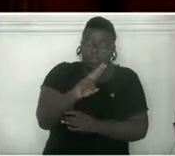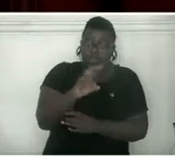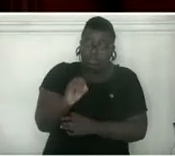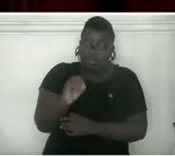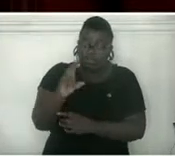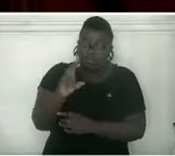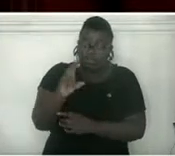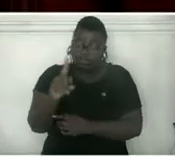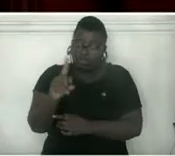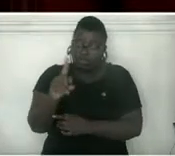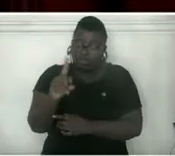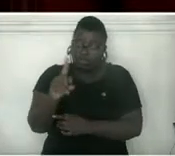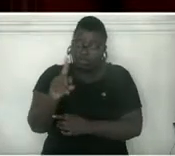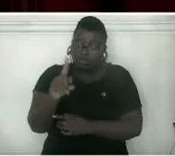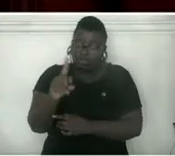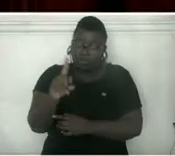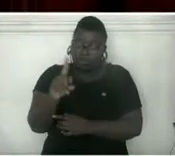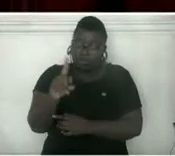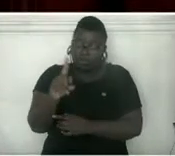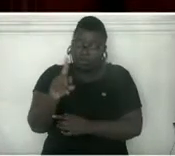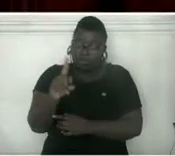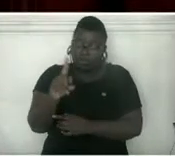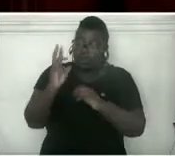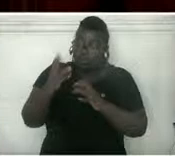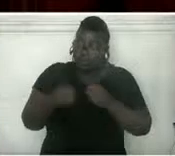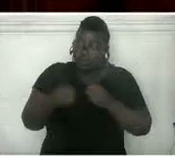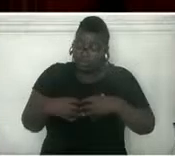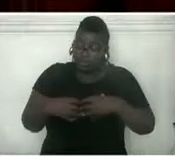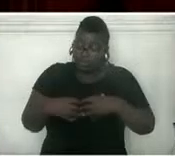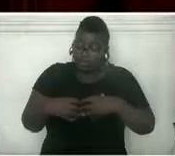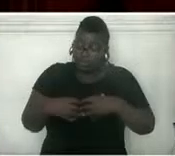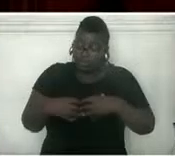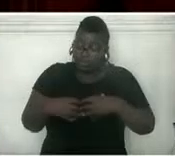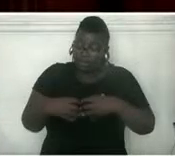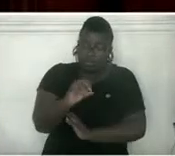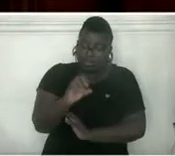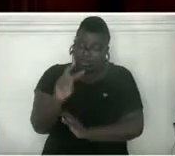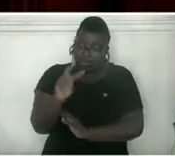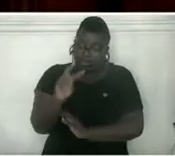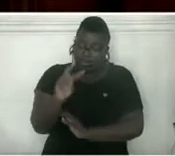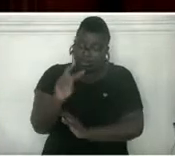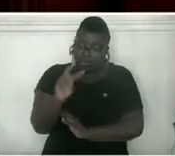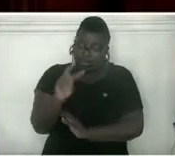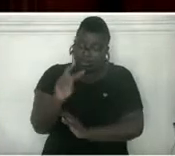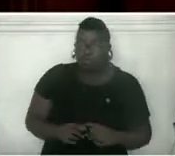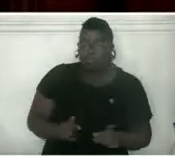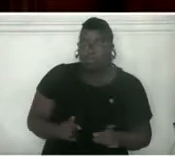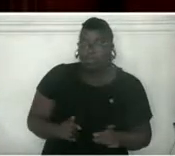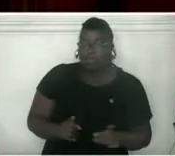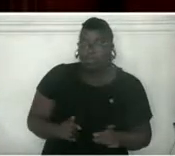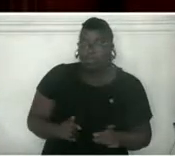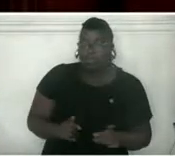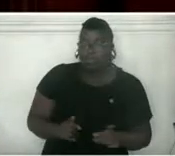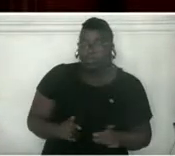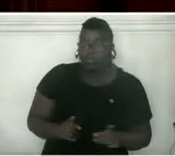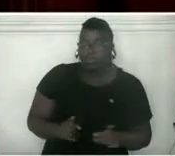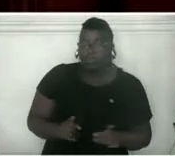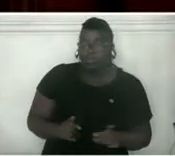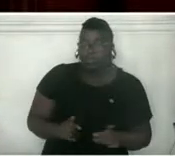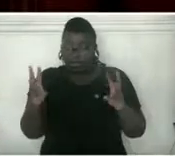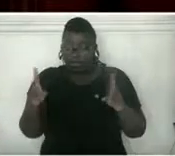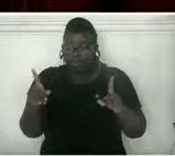2 construction will commence in January 2022. So keenly watching the